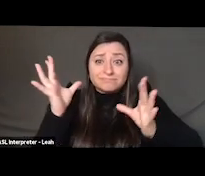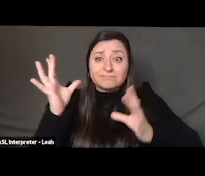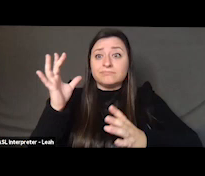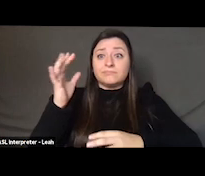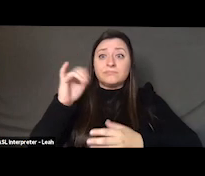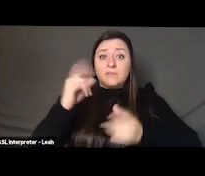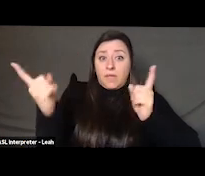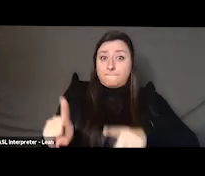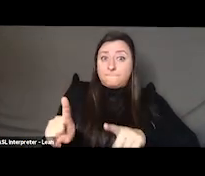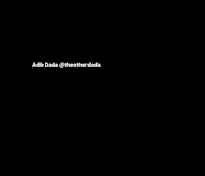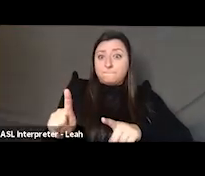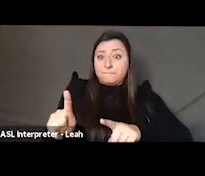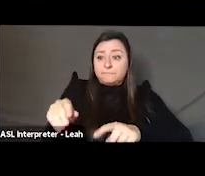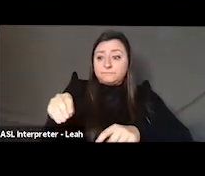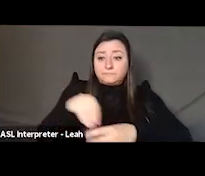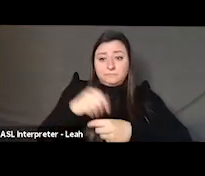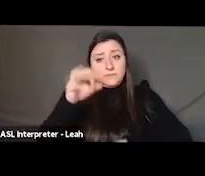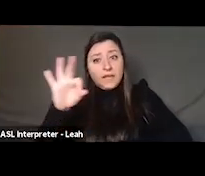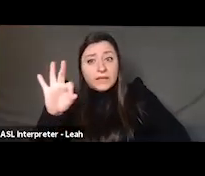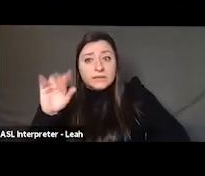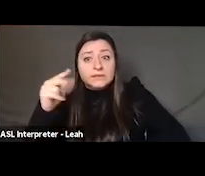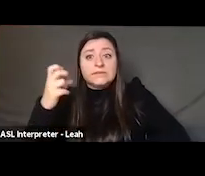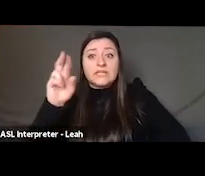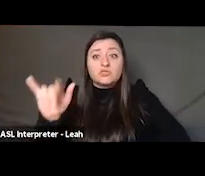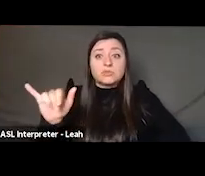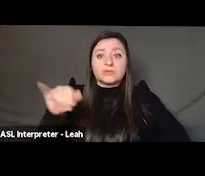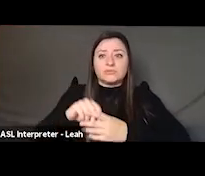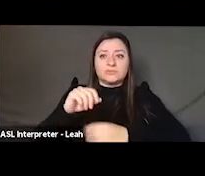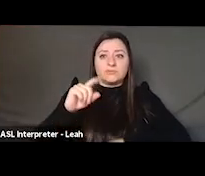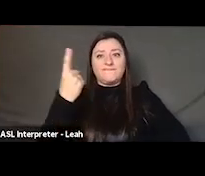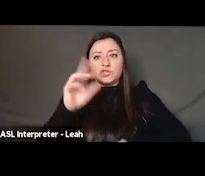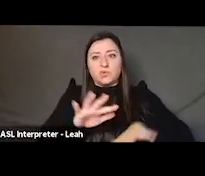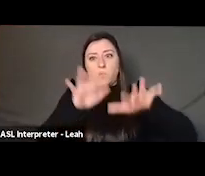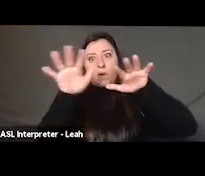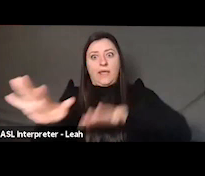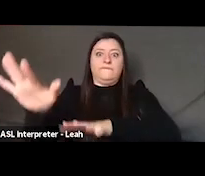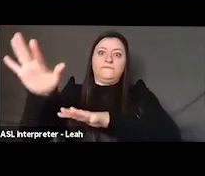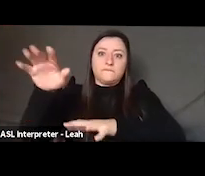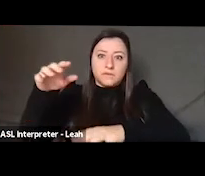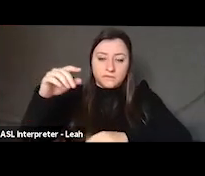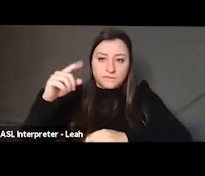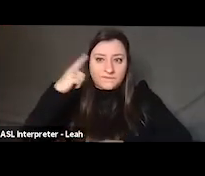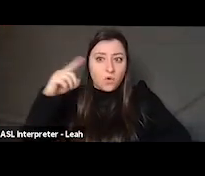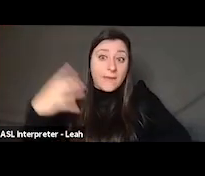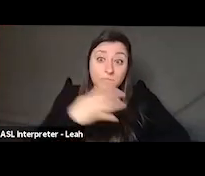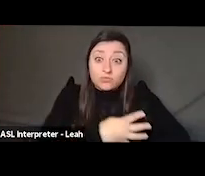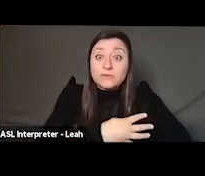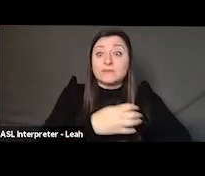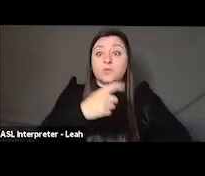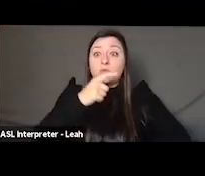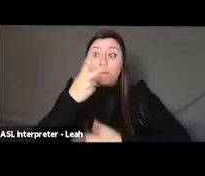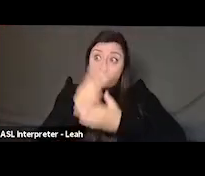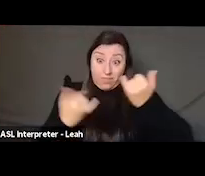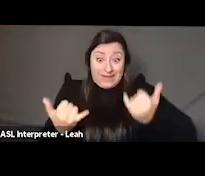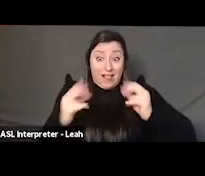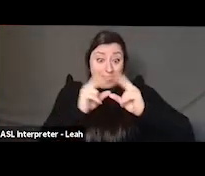that happened in the late 19th century was behind the first wave of immigrants from both what is now Lebanon